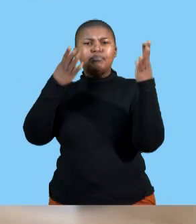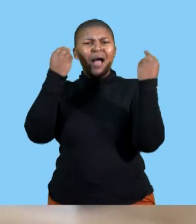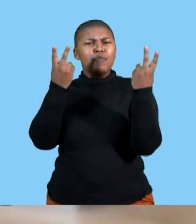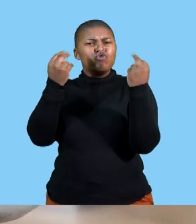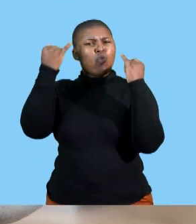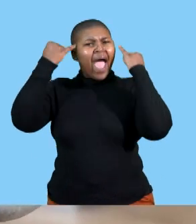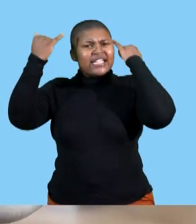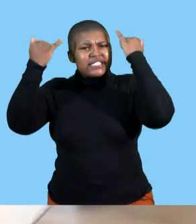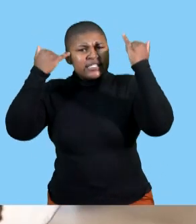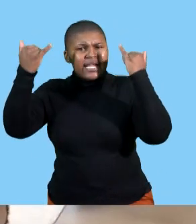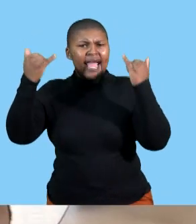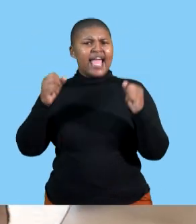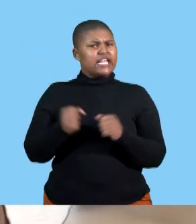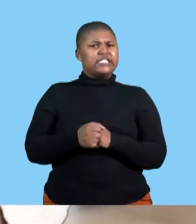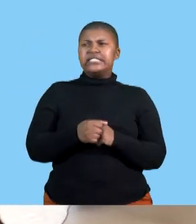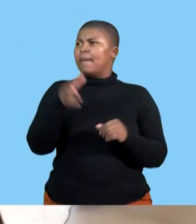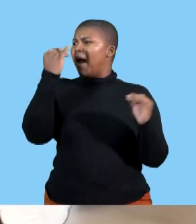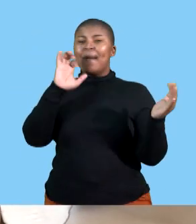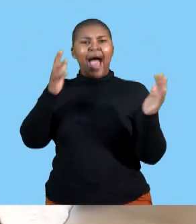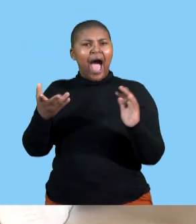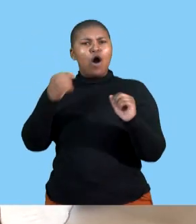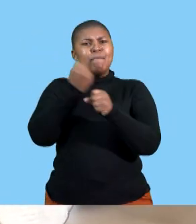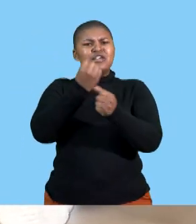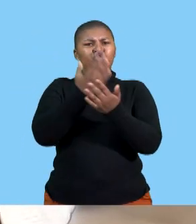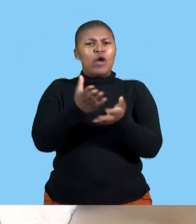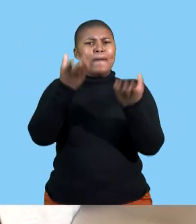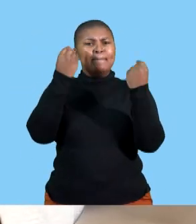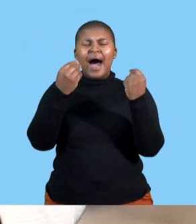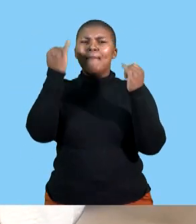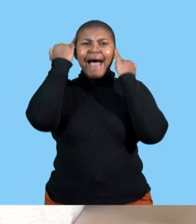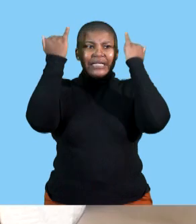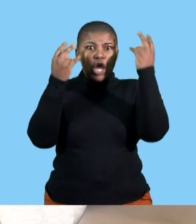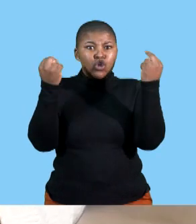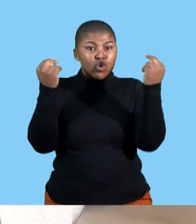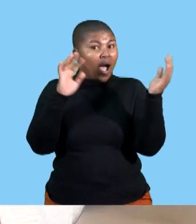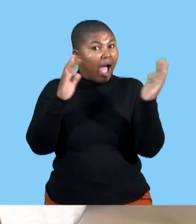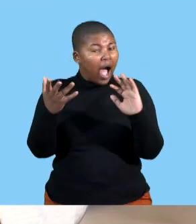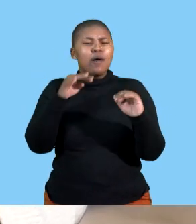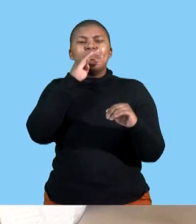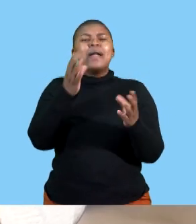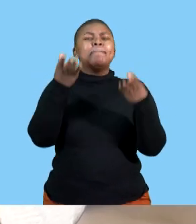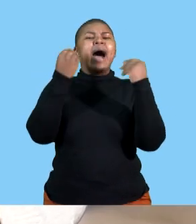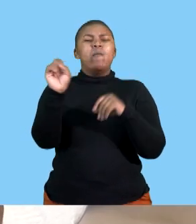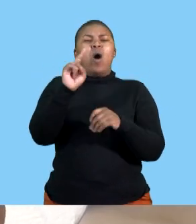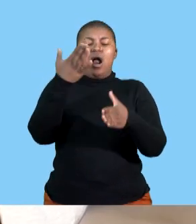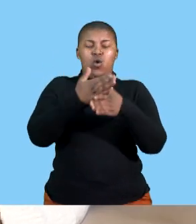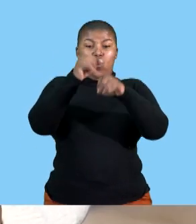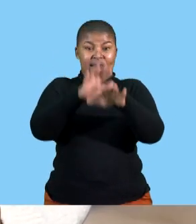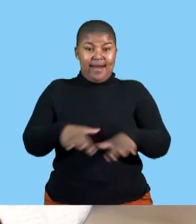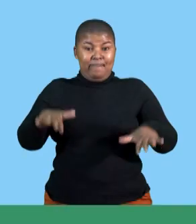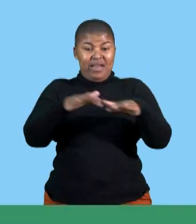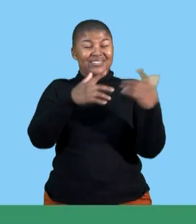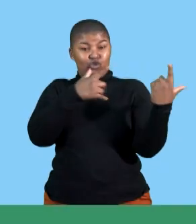with innovative ideas, generating new, fresh ideas? So how do we benefit? So that's what we're going to be doing right